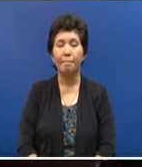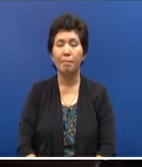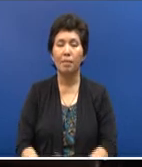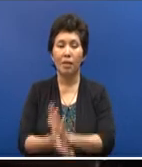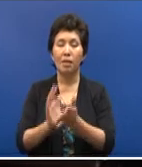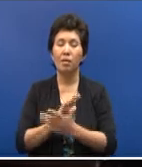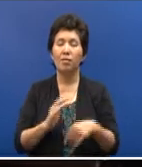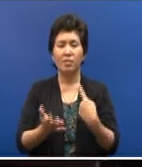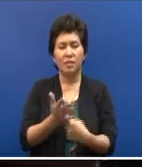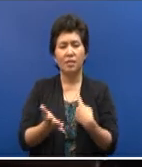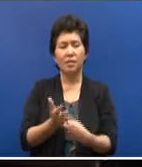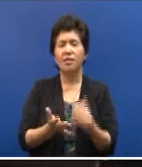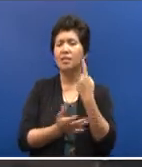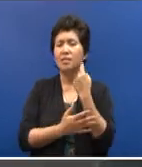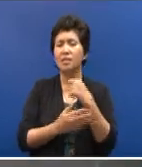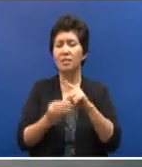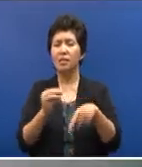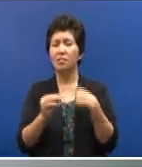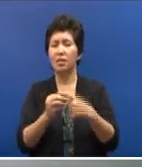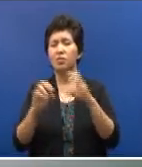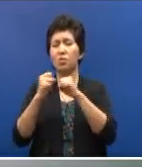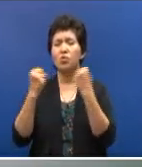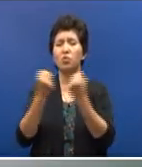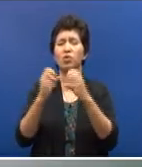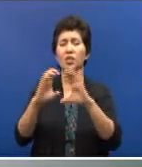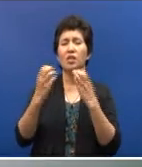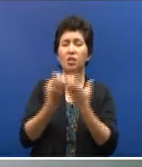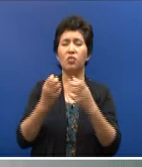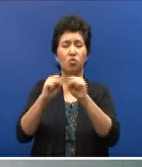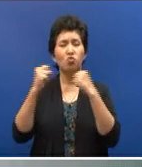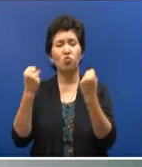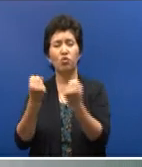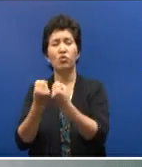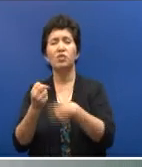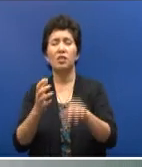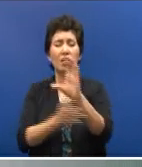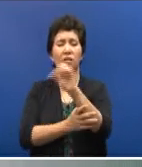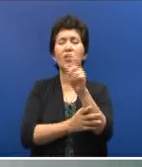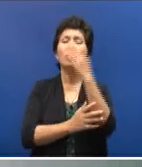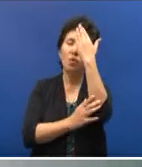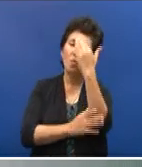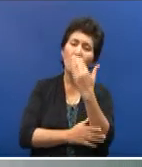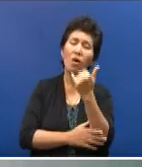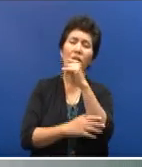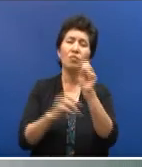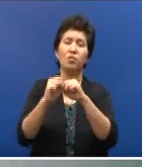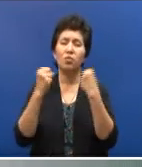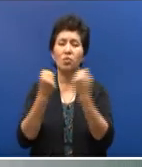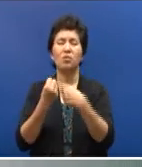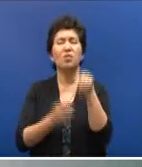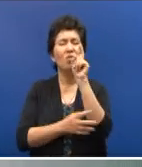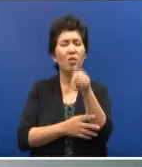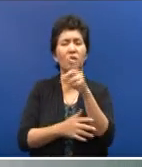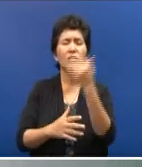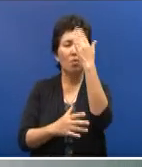So as we discussed just now, okay, about the social class, okay, social case, why there are social